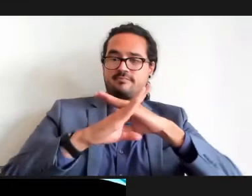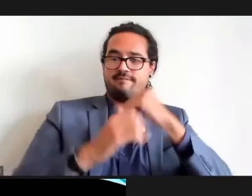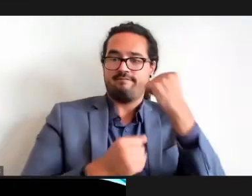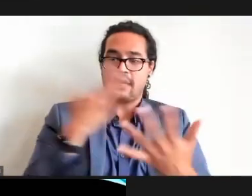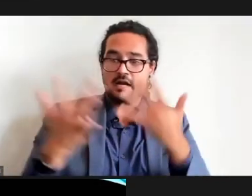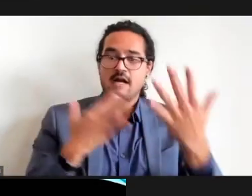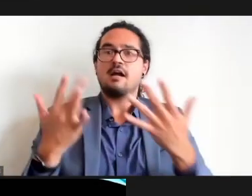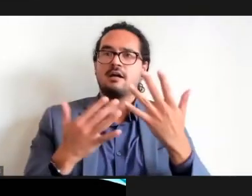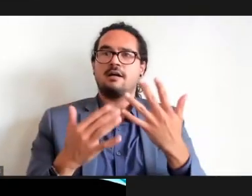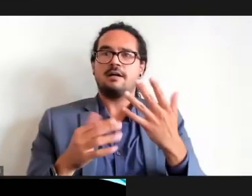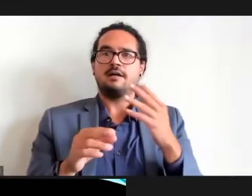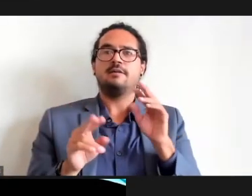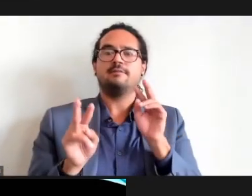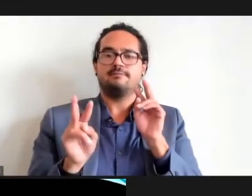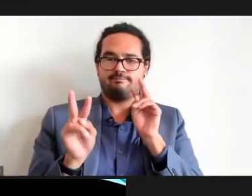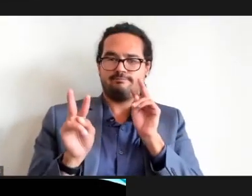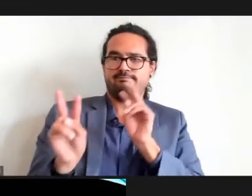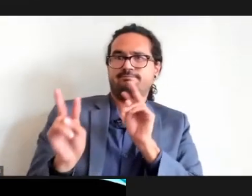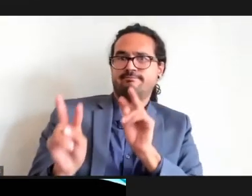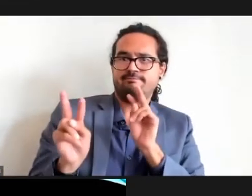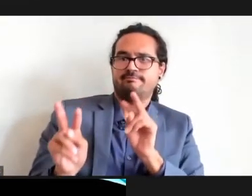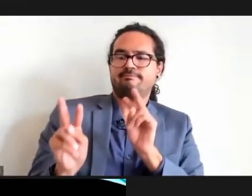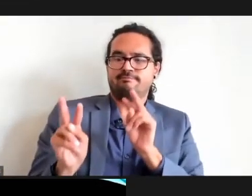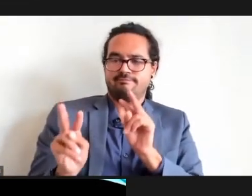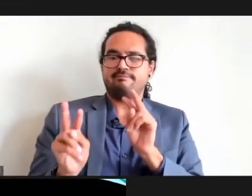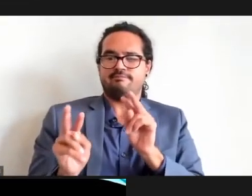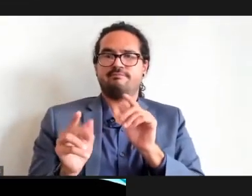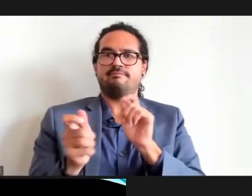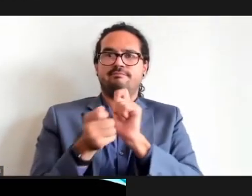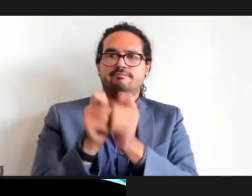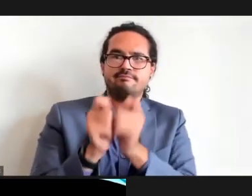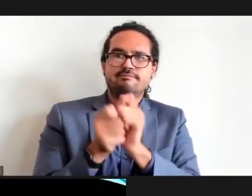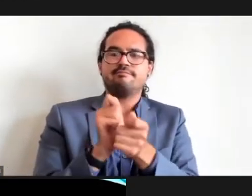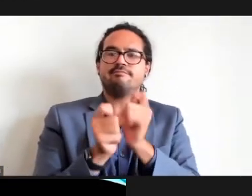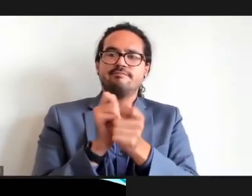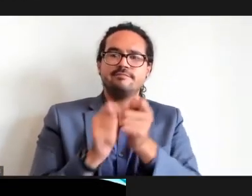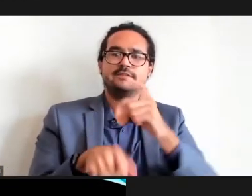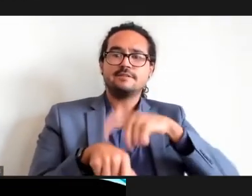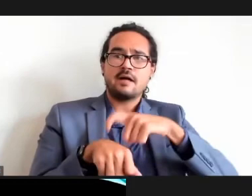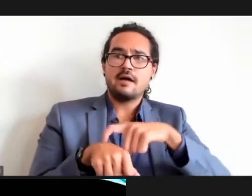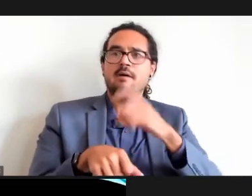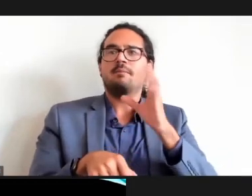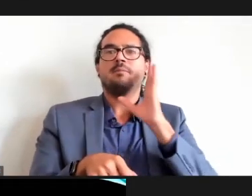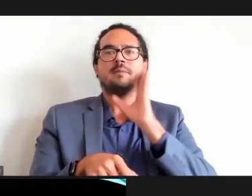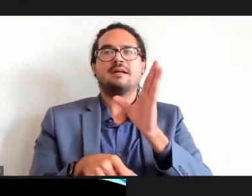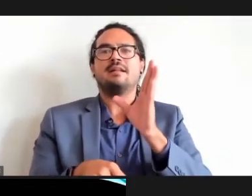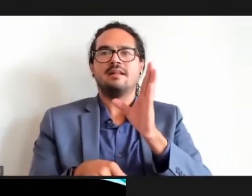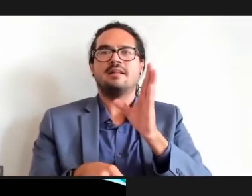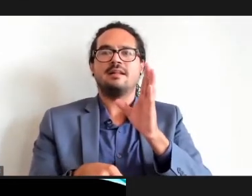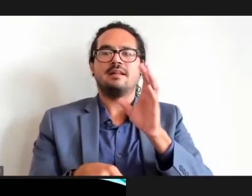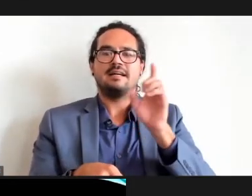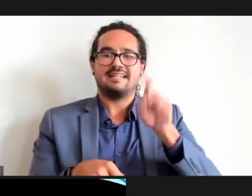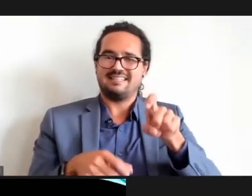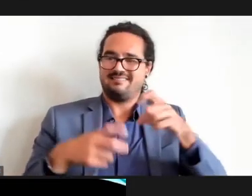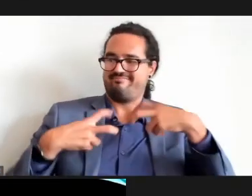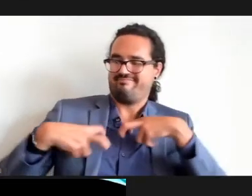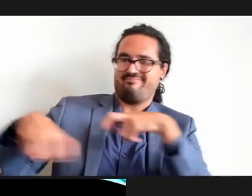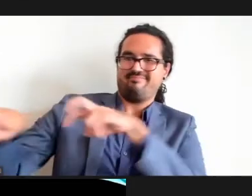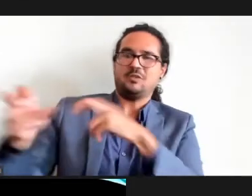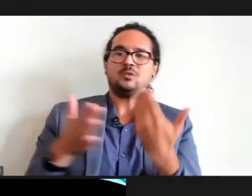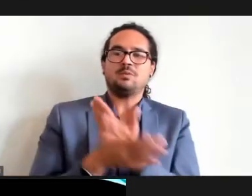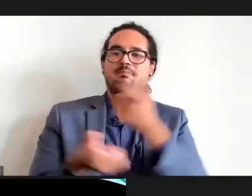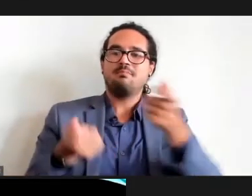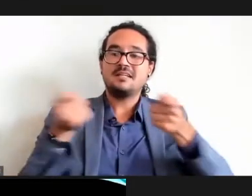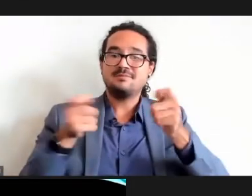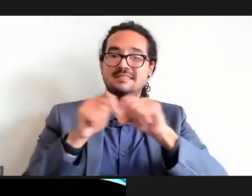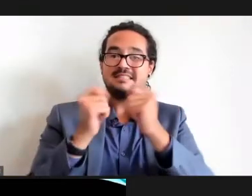There will be a transition time as we move to the new federal incident management team with how information is shared. Aware of that. There will be a